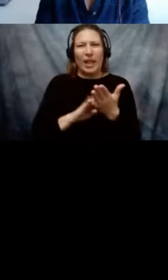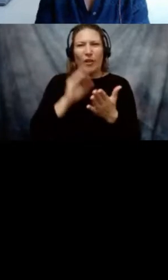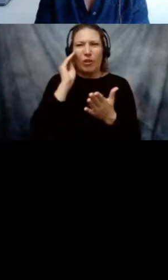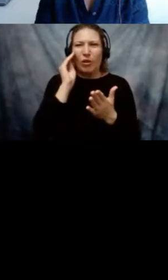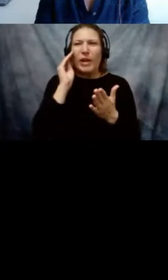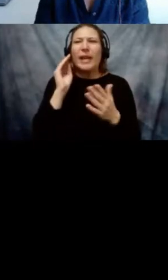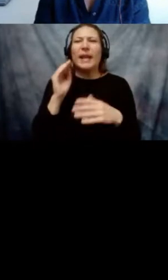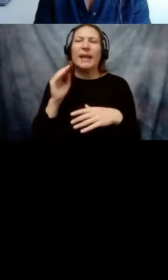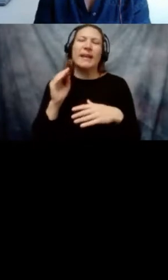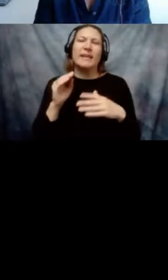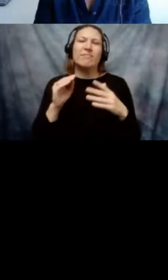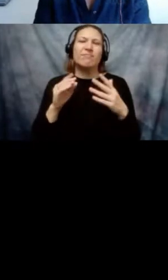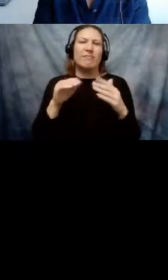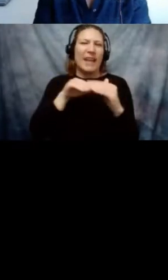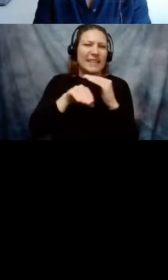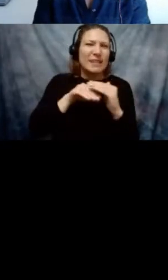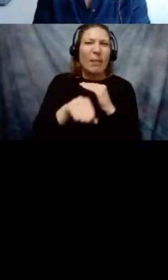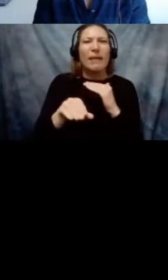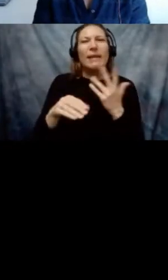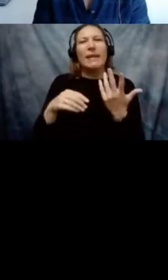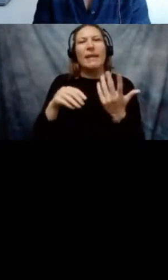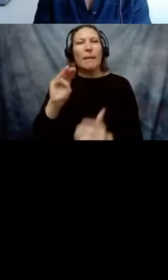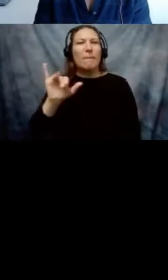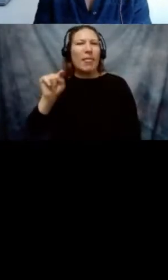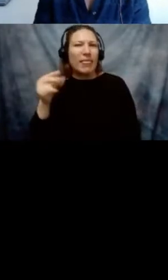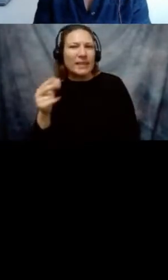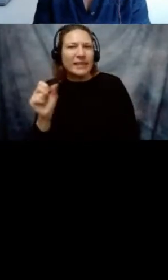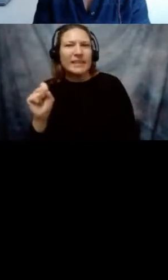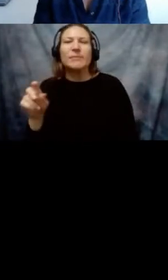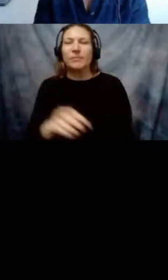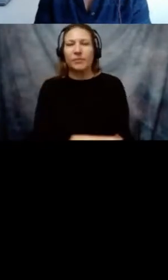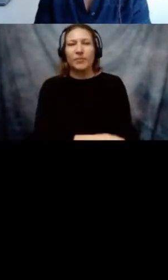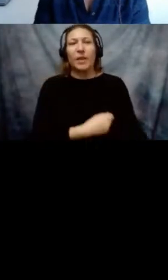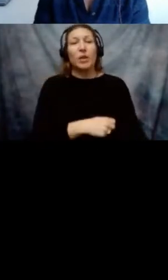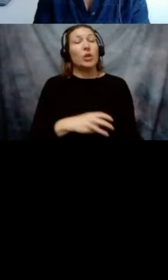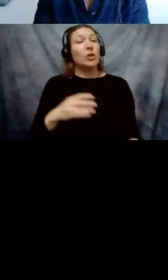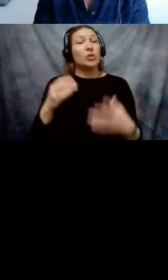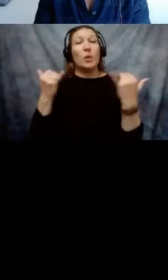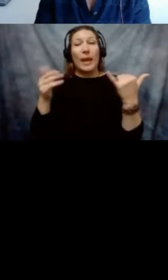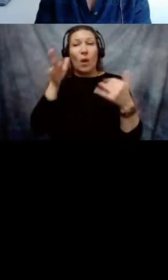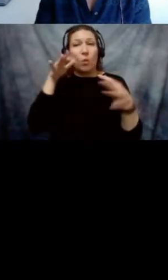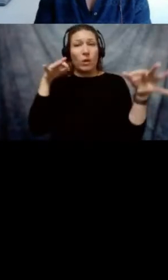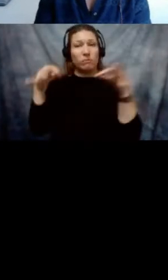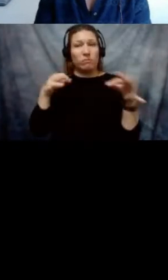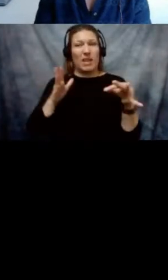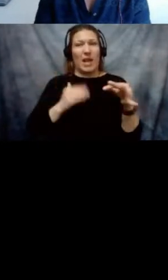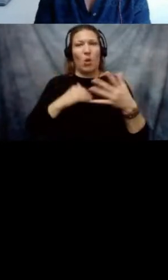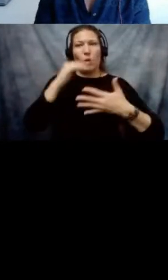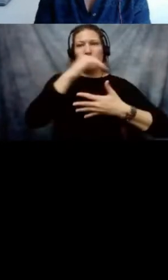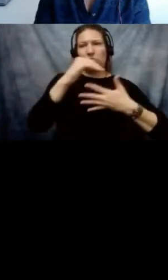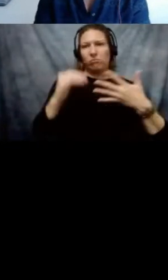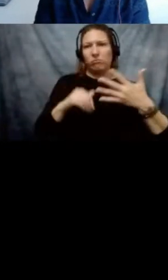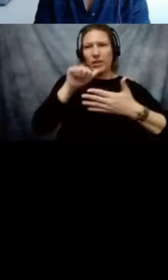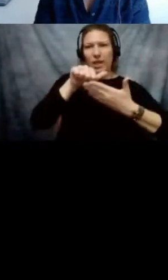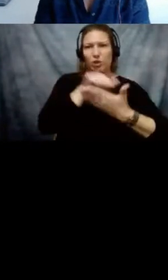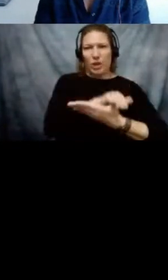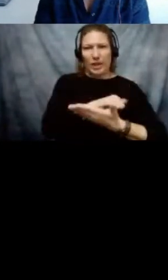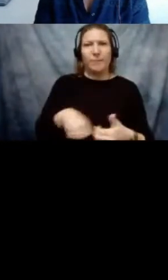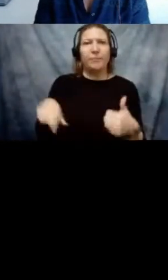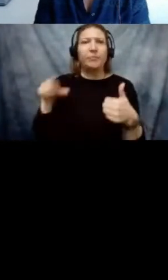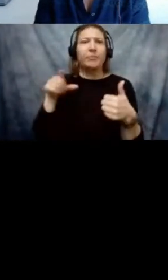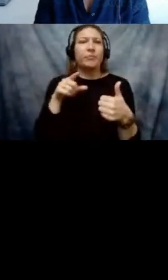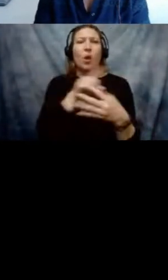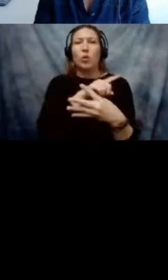it. So let's begin by going through our agenda for the session this morning. So we're going to start by having a look at a